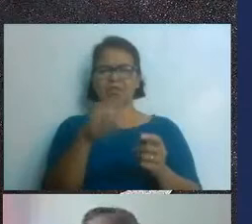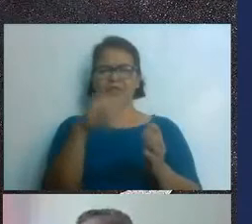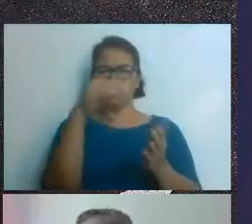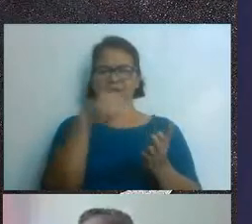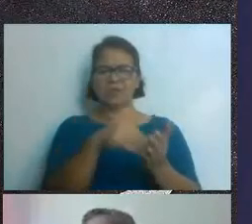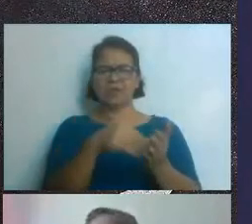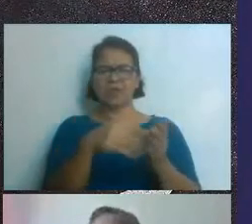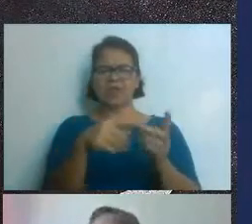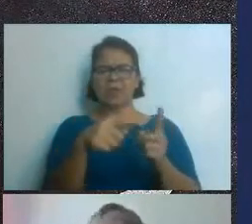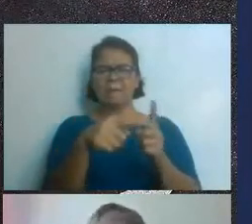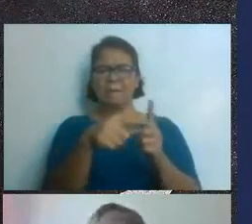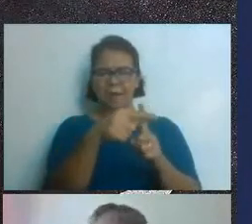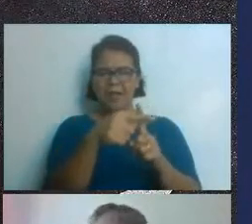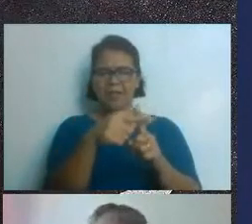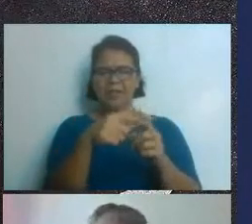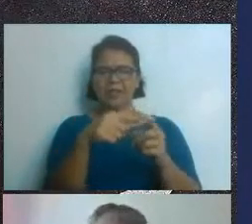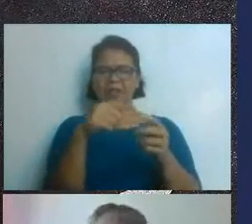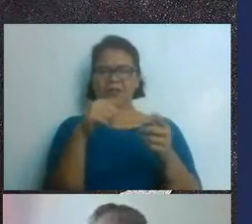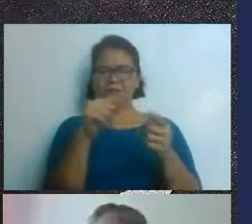reduction. So